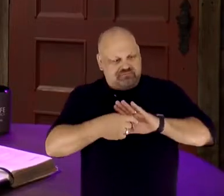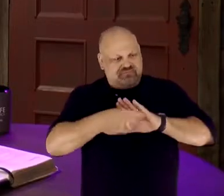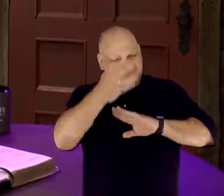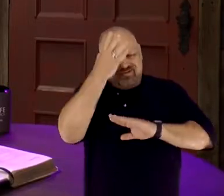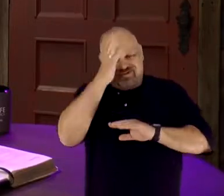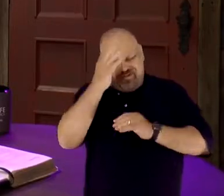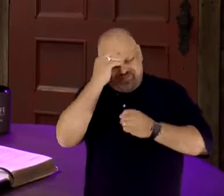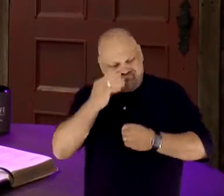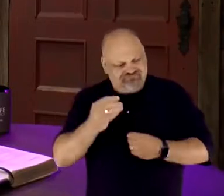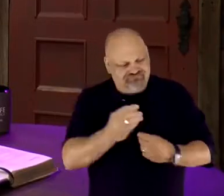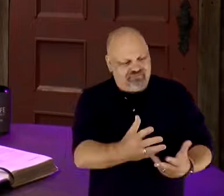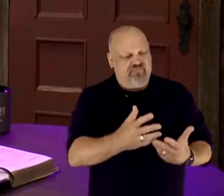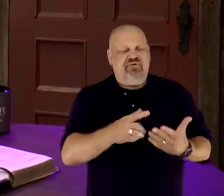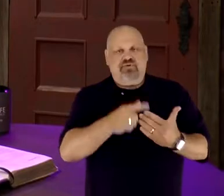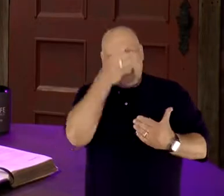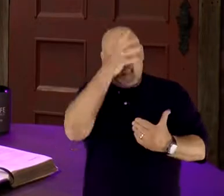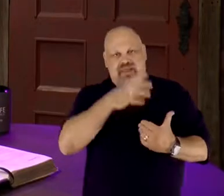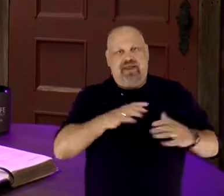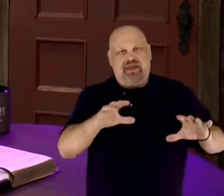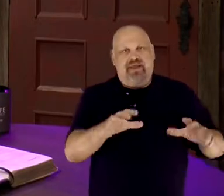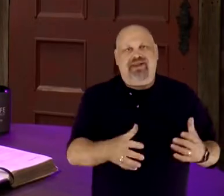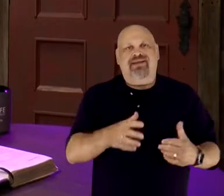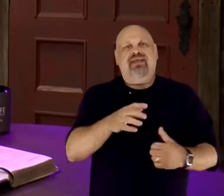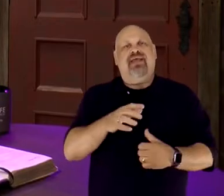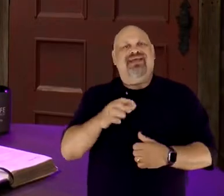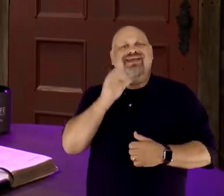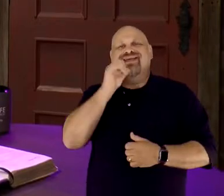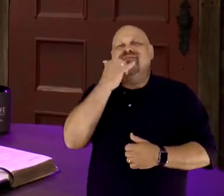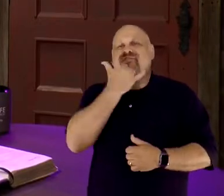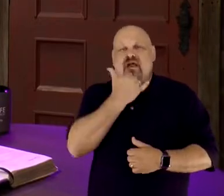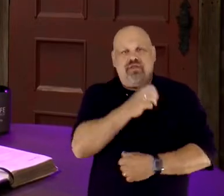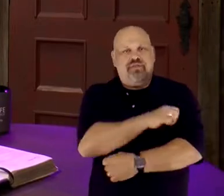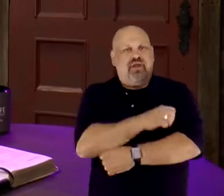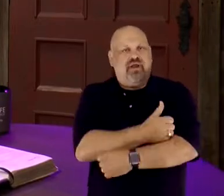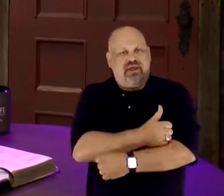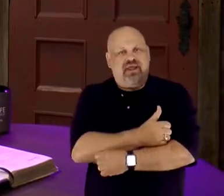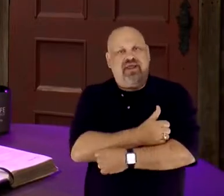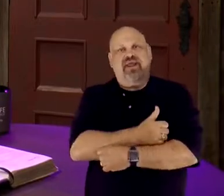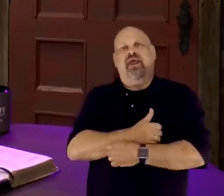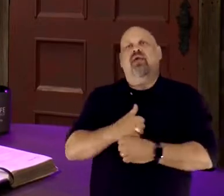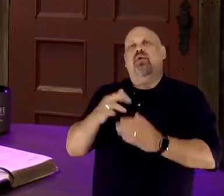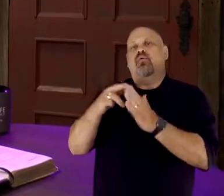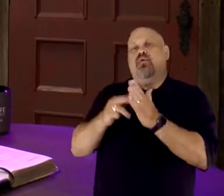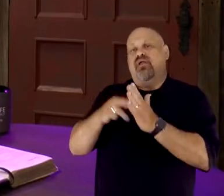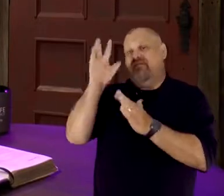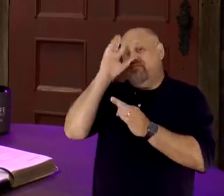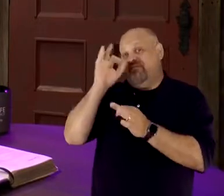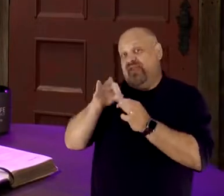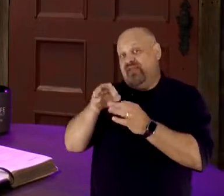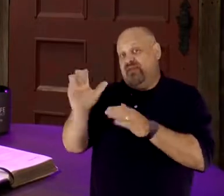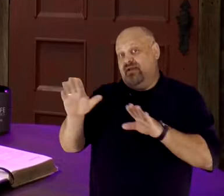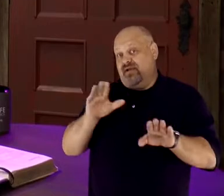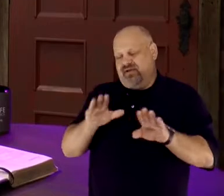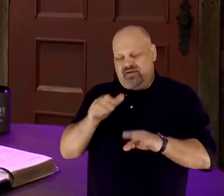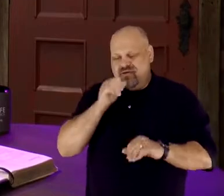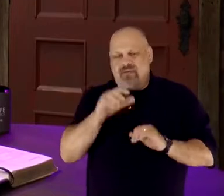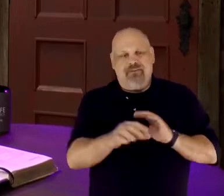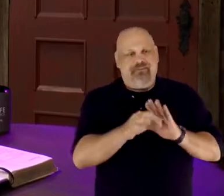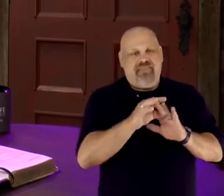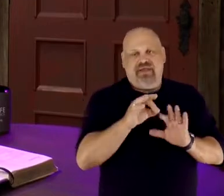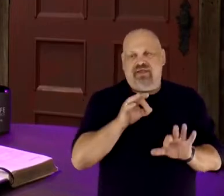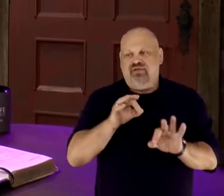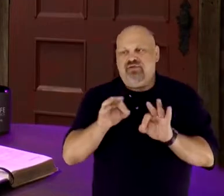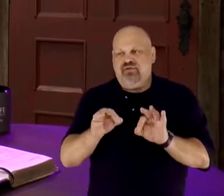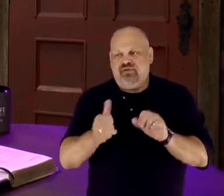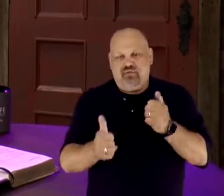the infallible, authoritative rule of faith and conduct. We don't just pick and choose which passages we prefer,